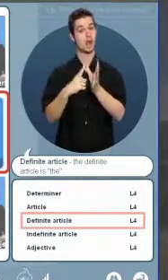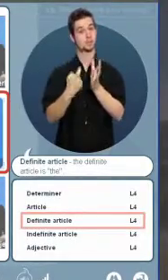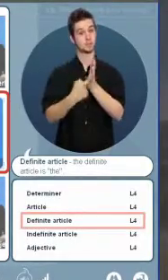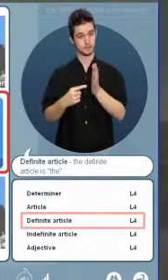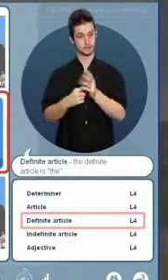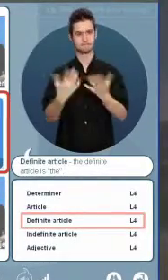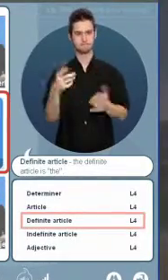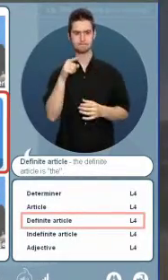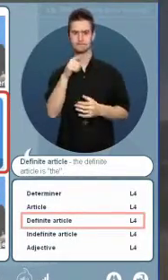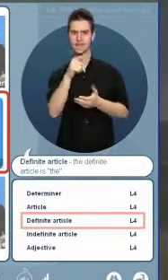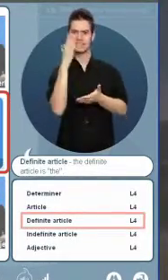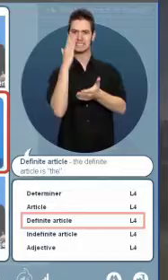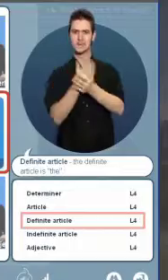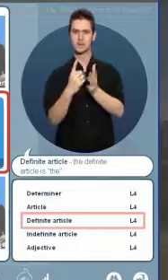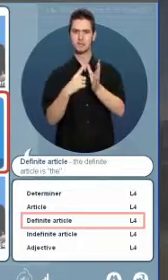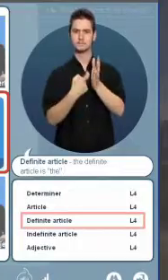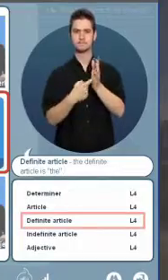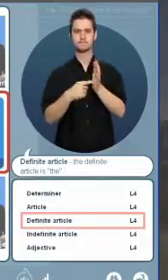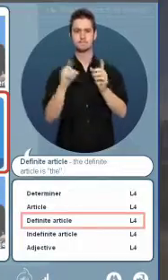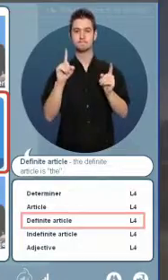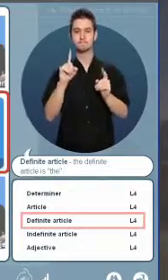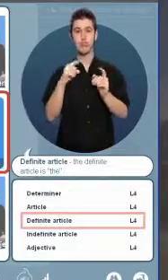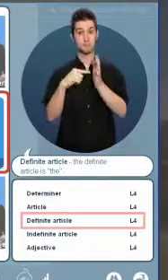Definite article.